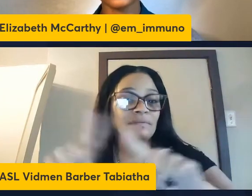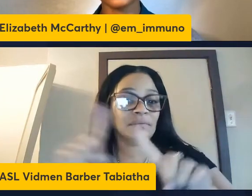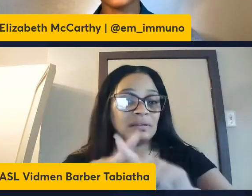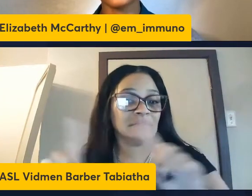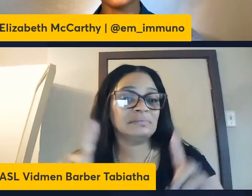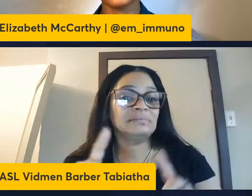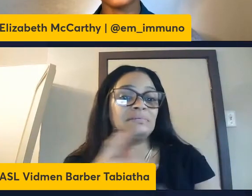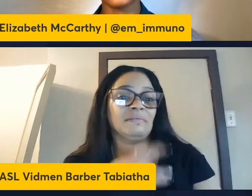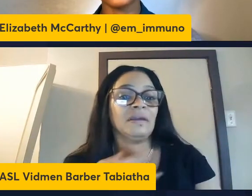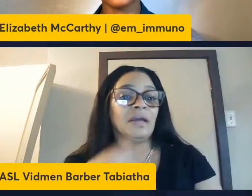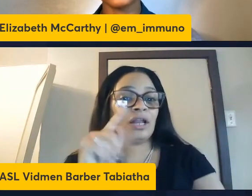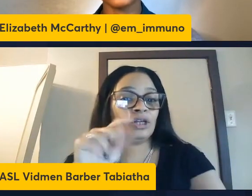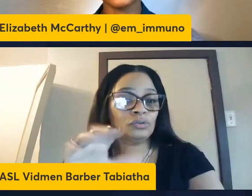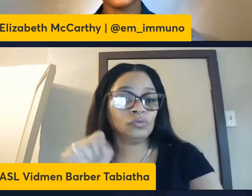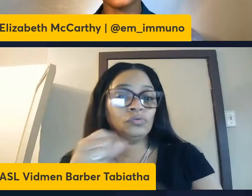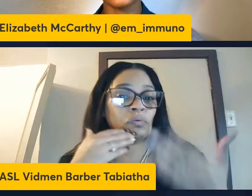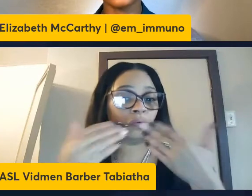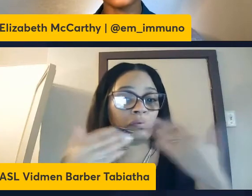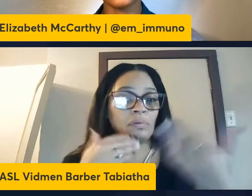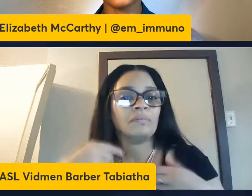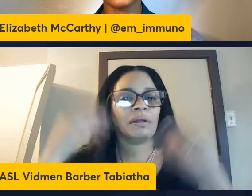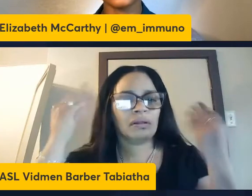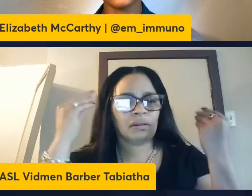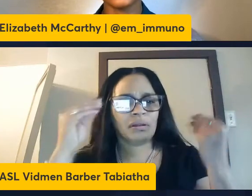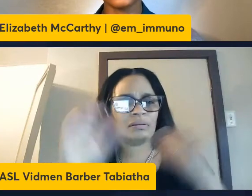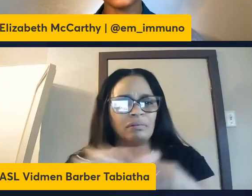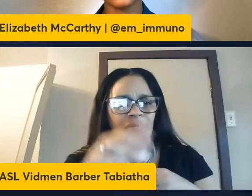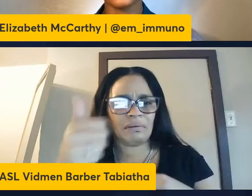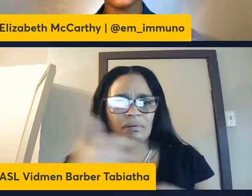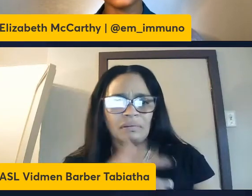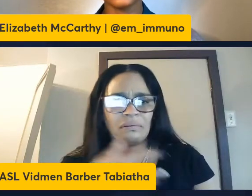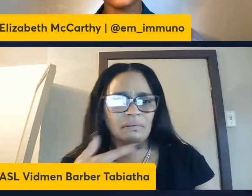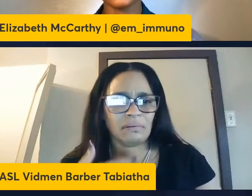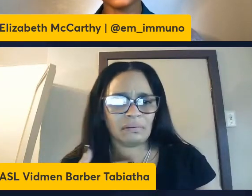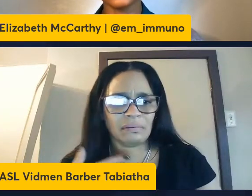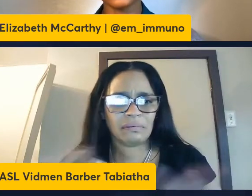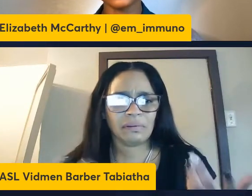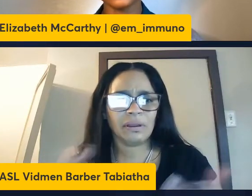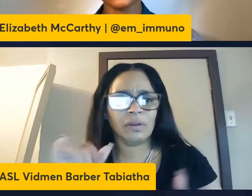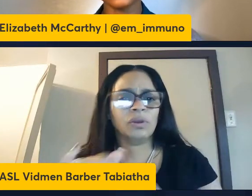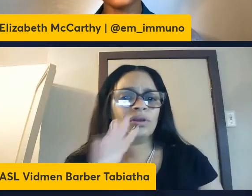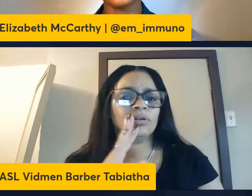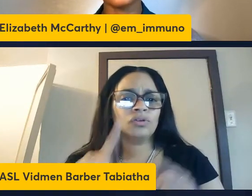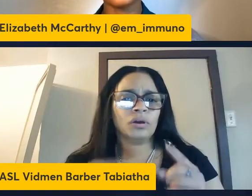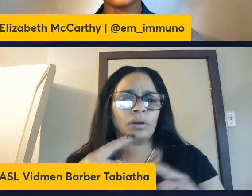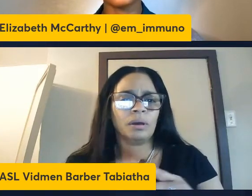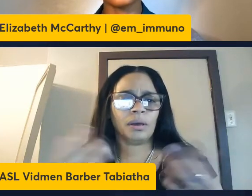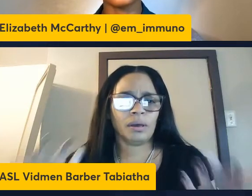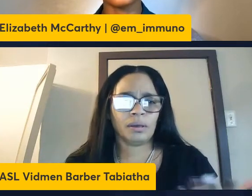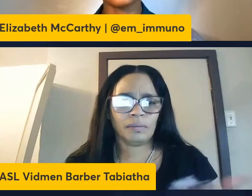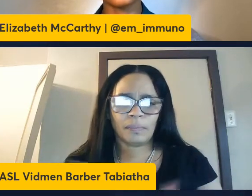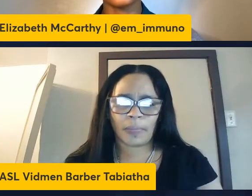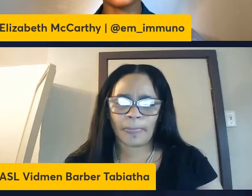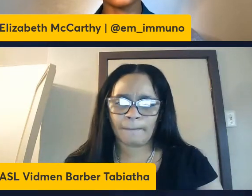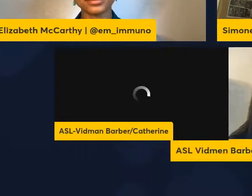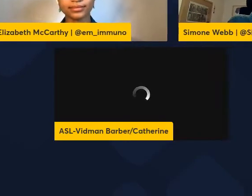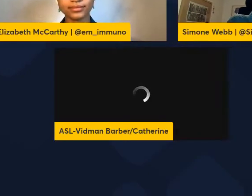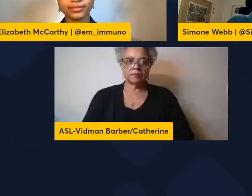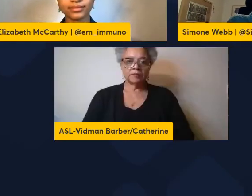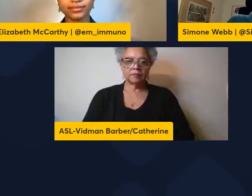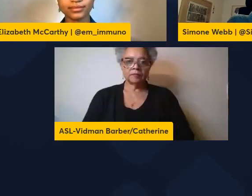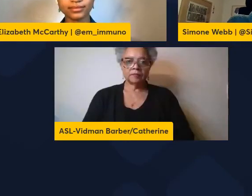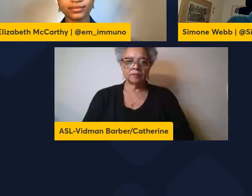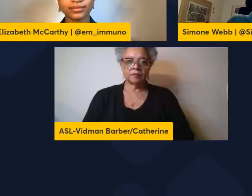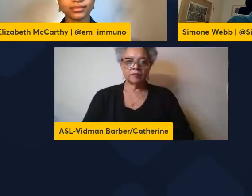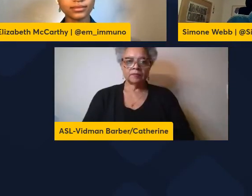platforms. And so I think other kind of concepts that we can touch on is the notion of high performance